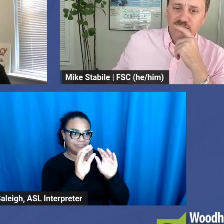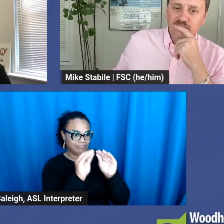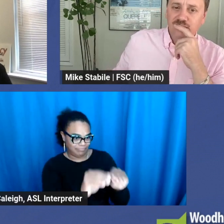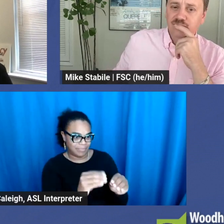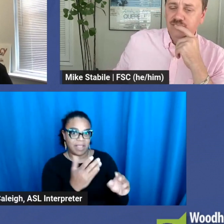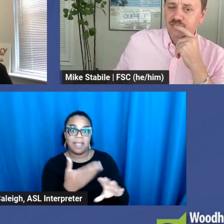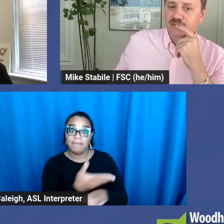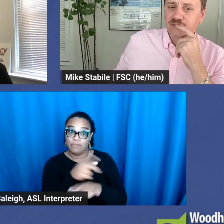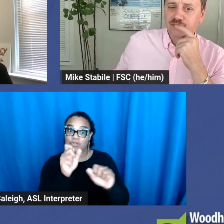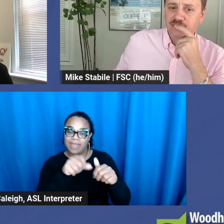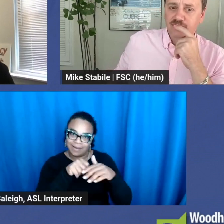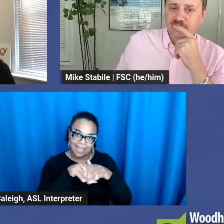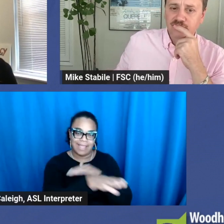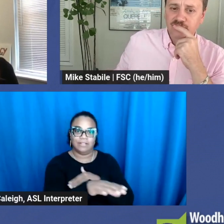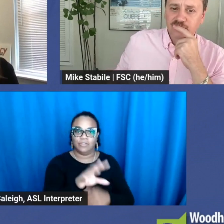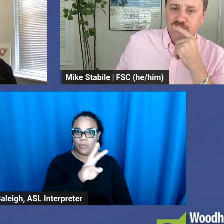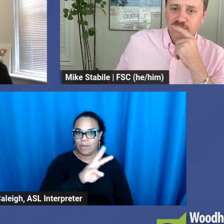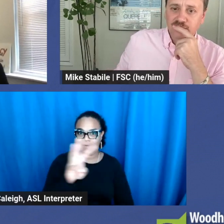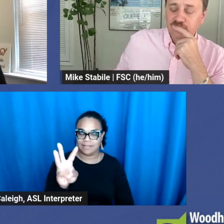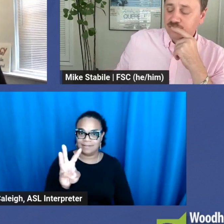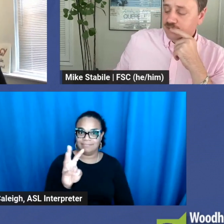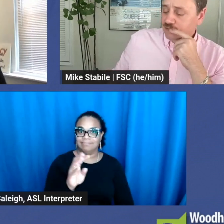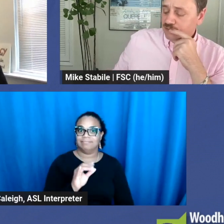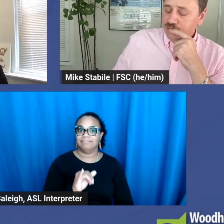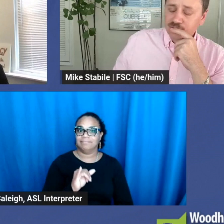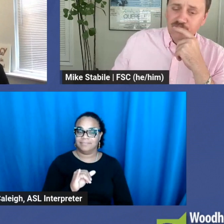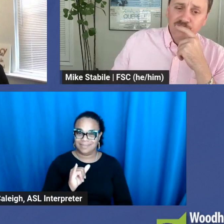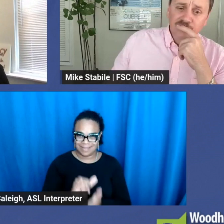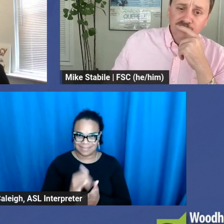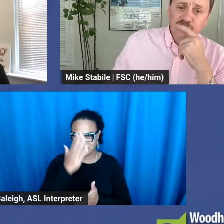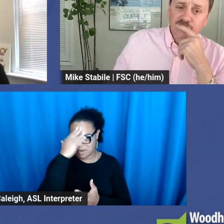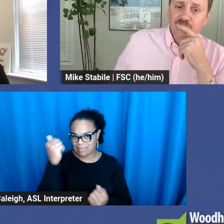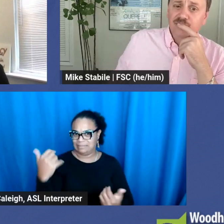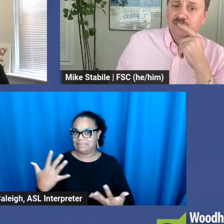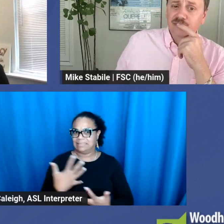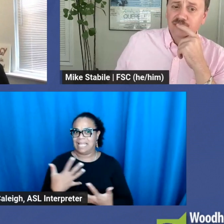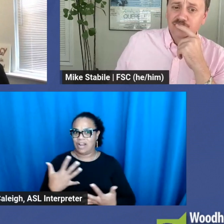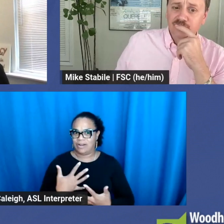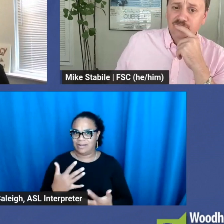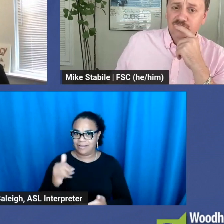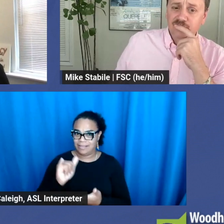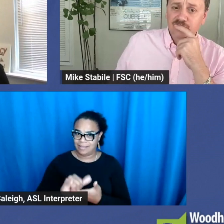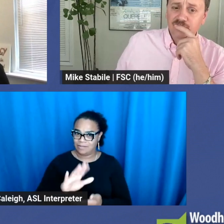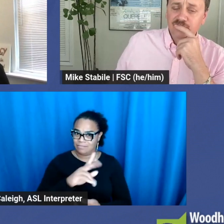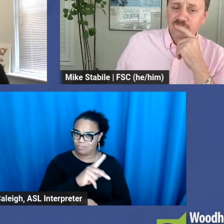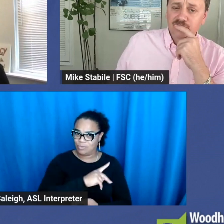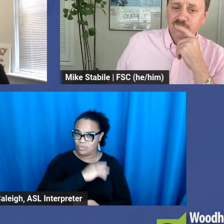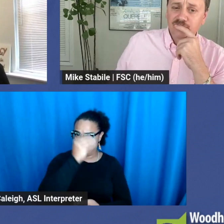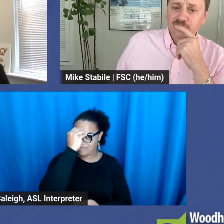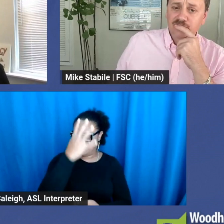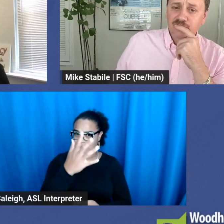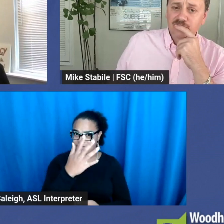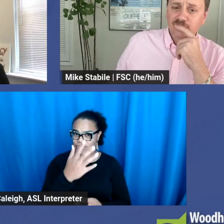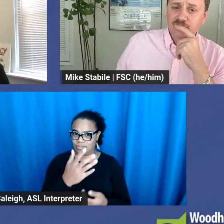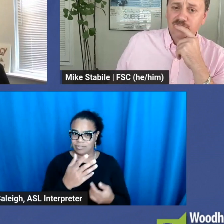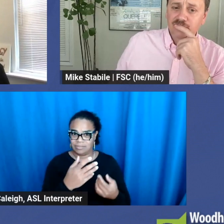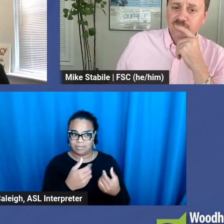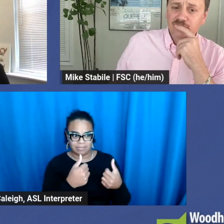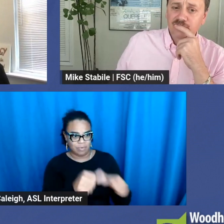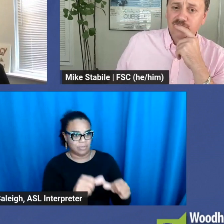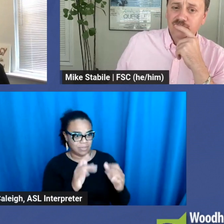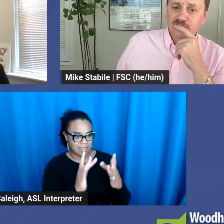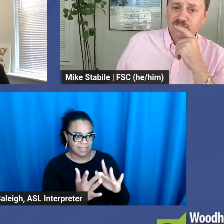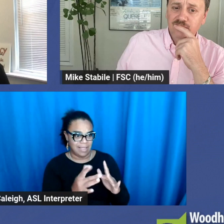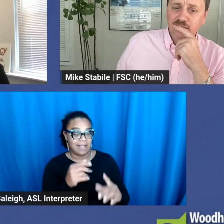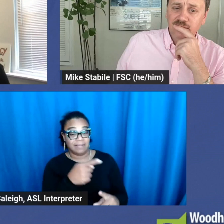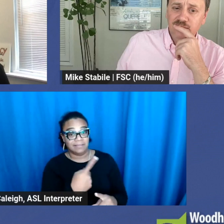to the website. So it's that's why it's so scary, is because that information is going somewhere that is supposedly secure, but we